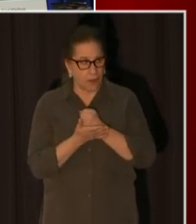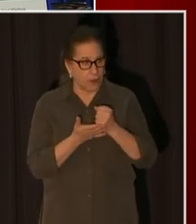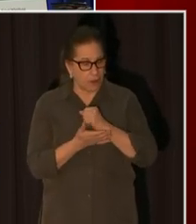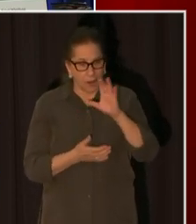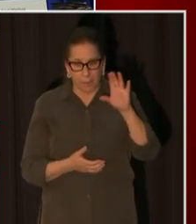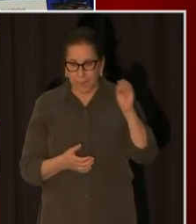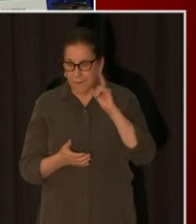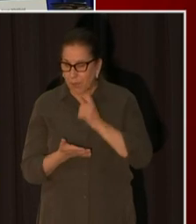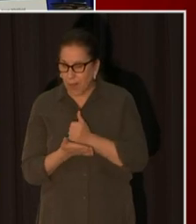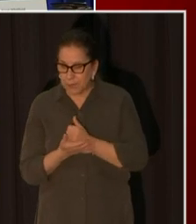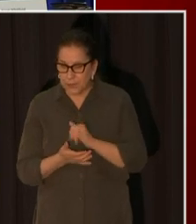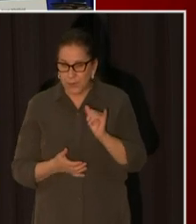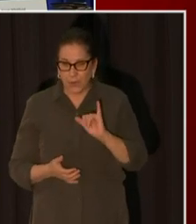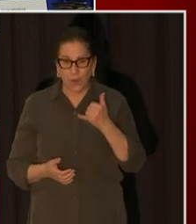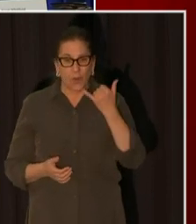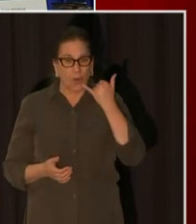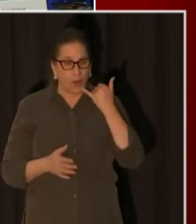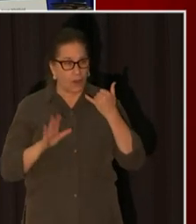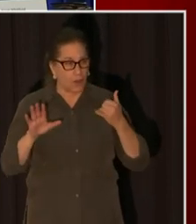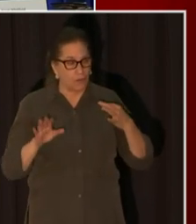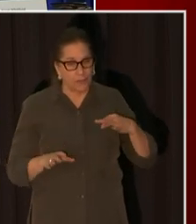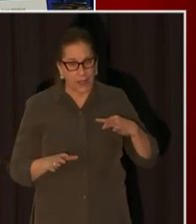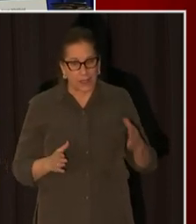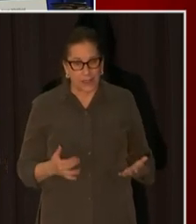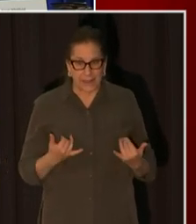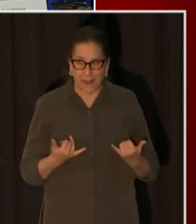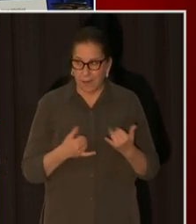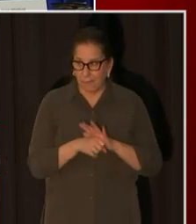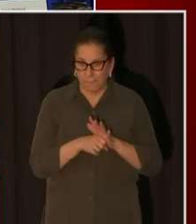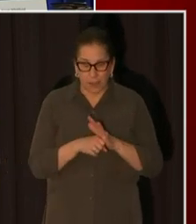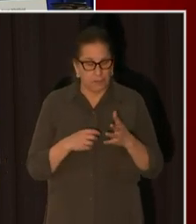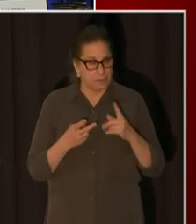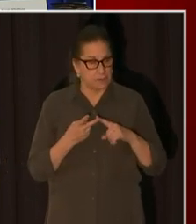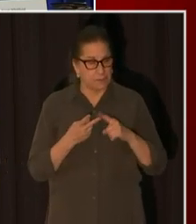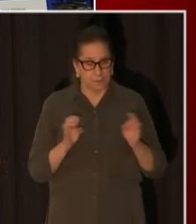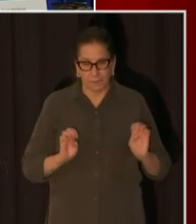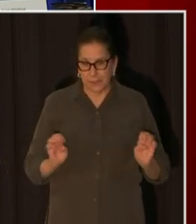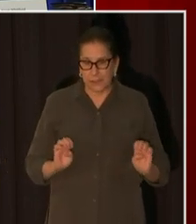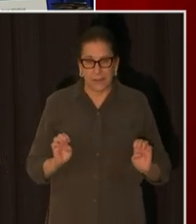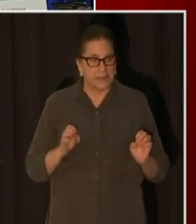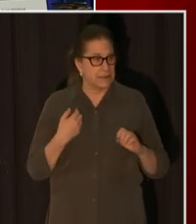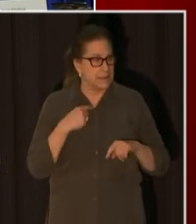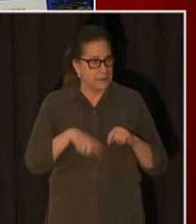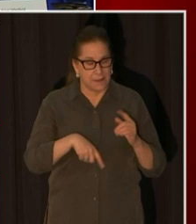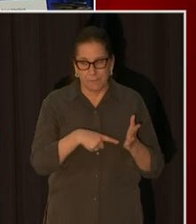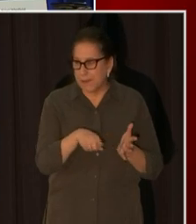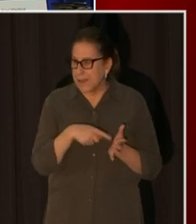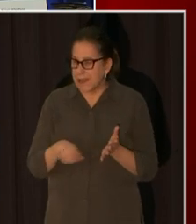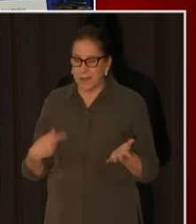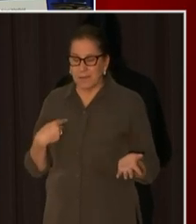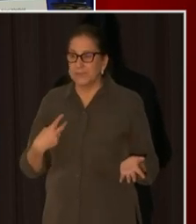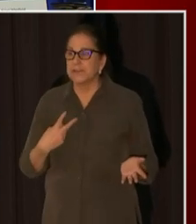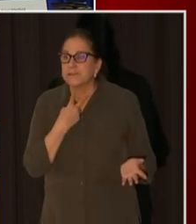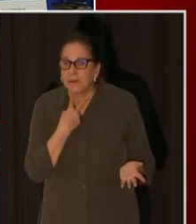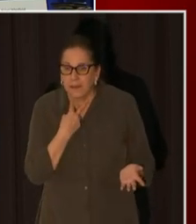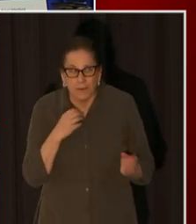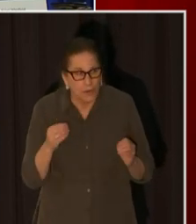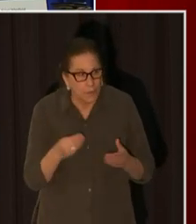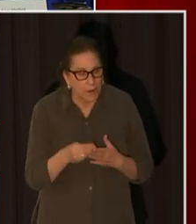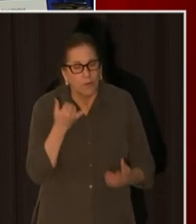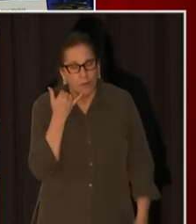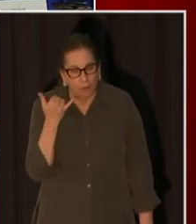with the volume issue specifically? Yeah, so we actually, for the DMPED microgrants, we